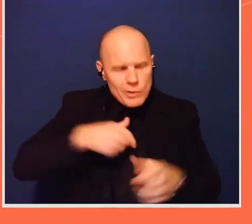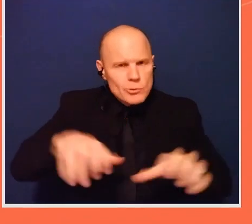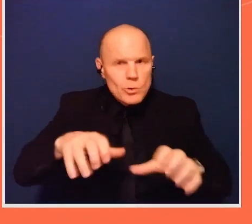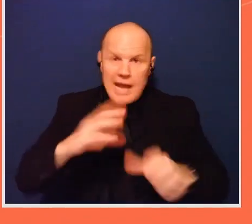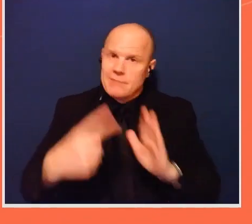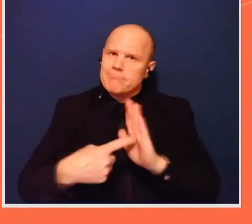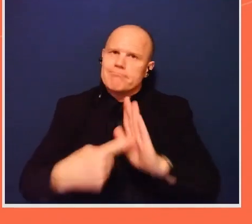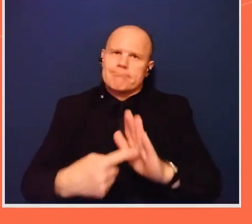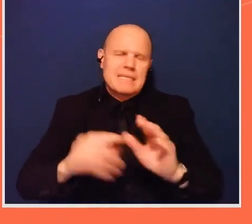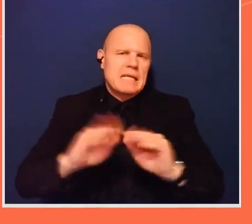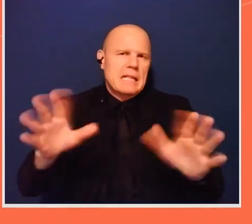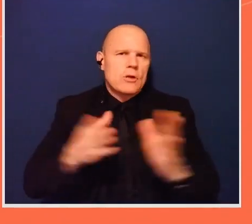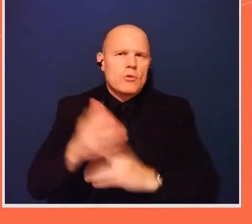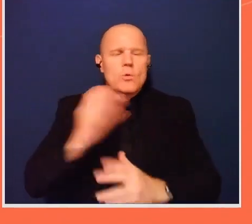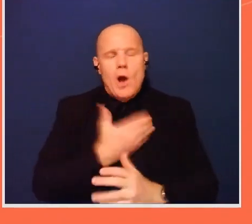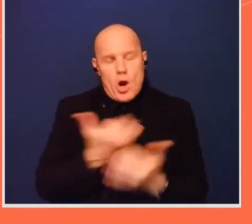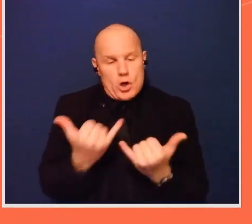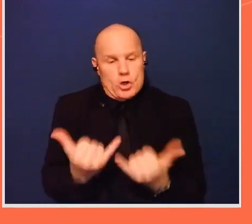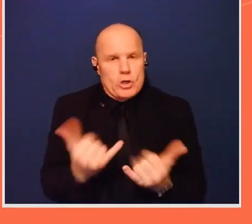mabilungil